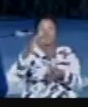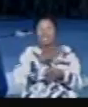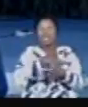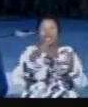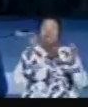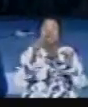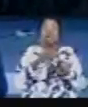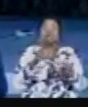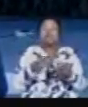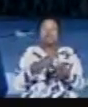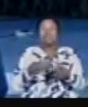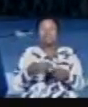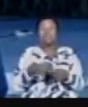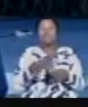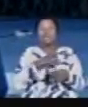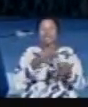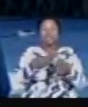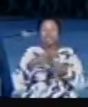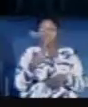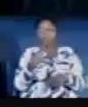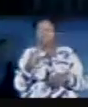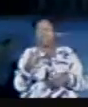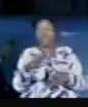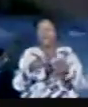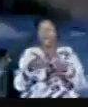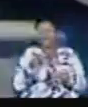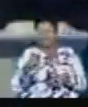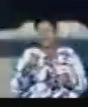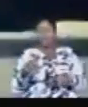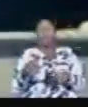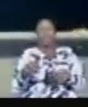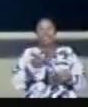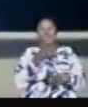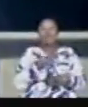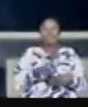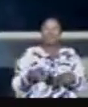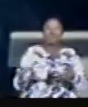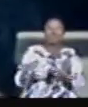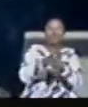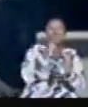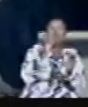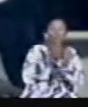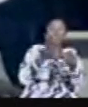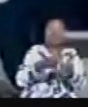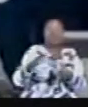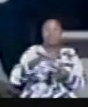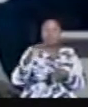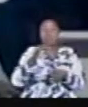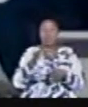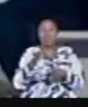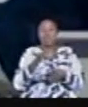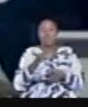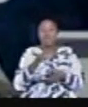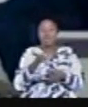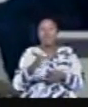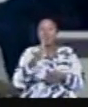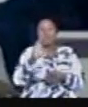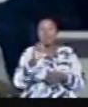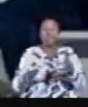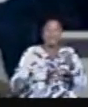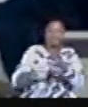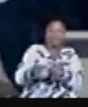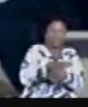spake. And they spake. They were filled with the Holy Ghost, refilled, a